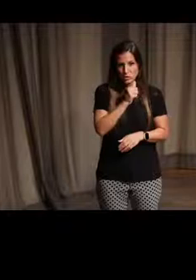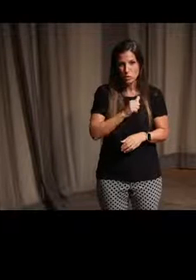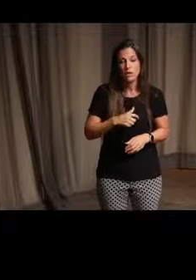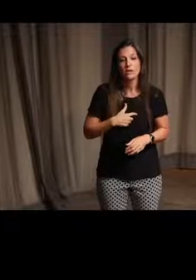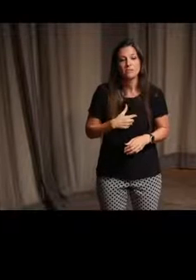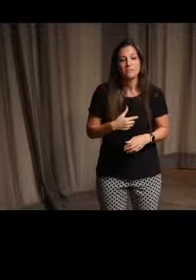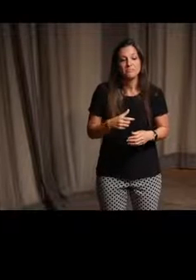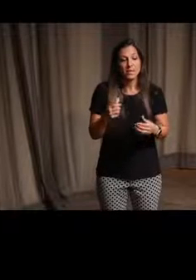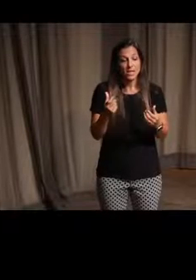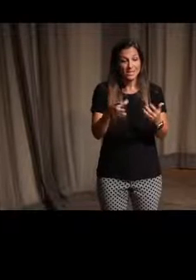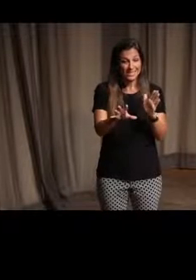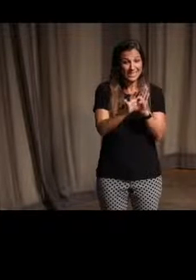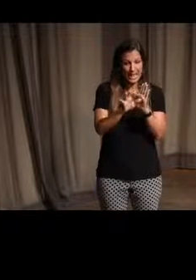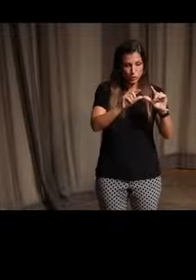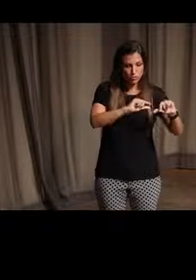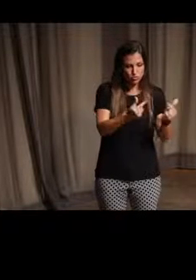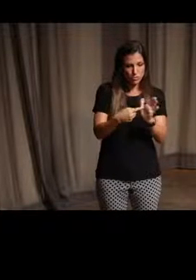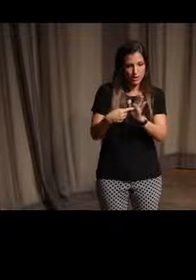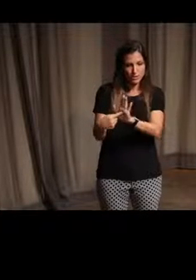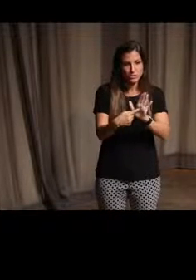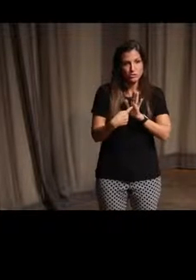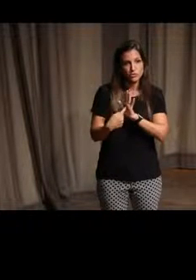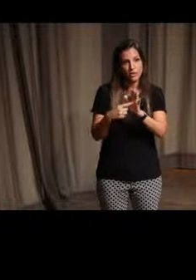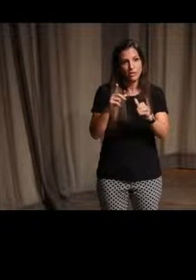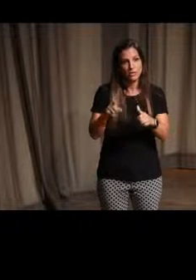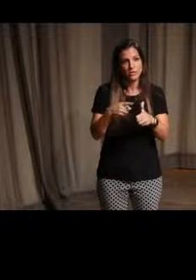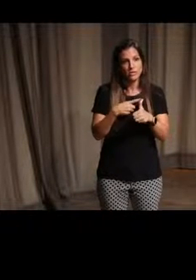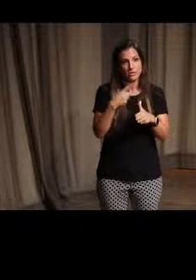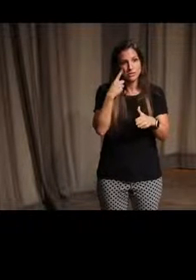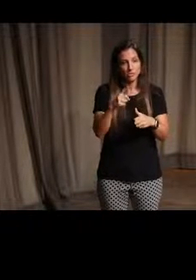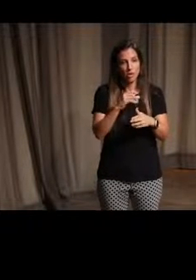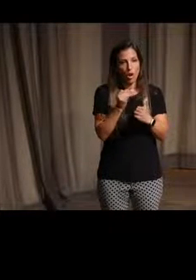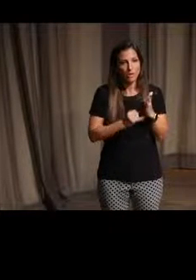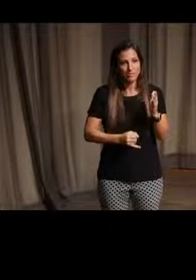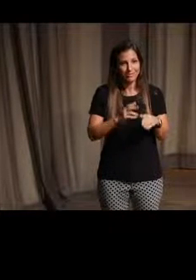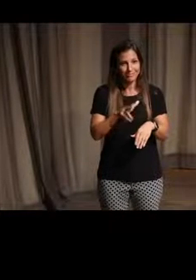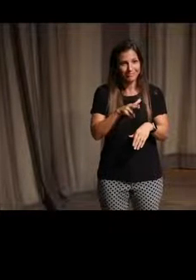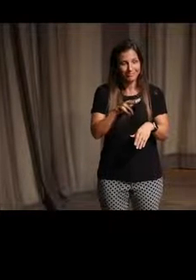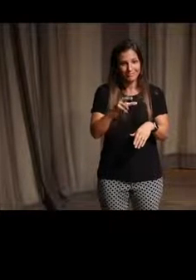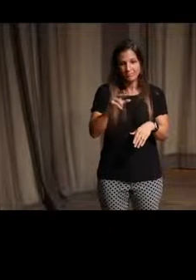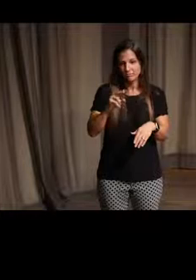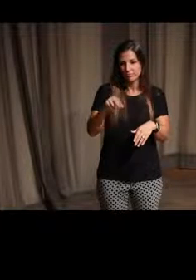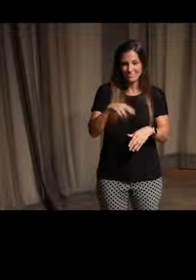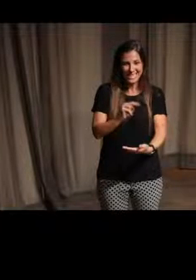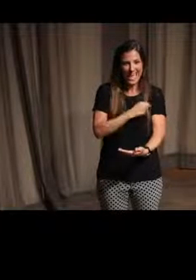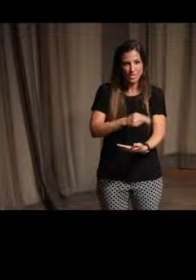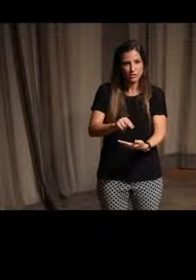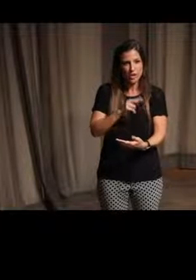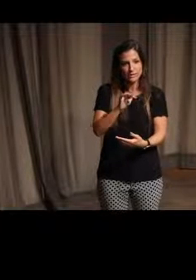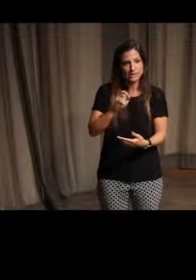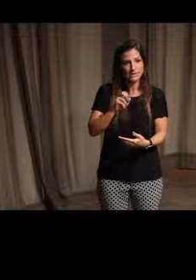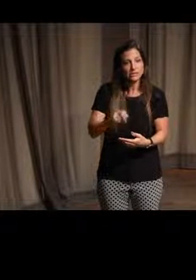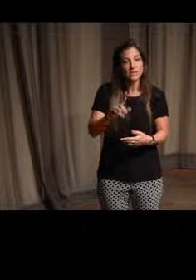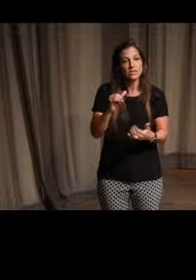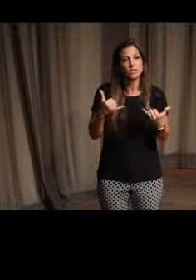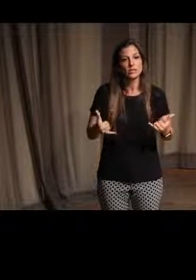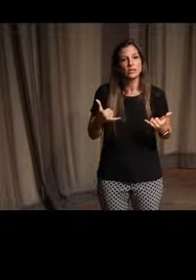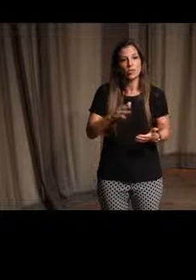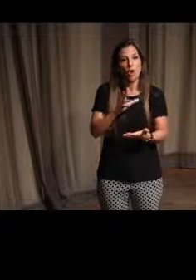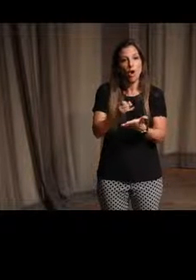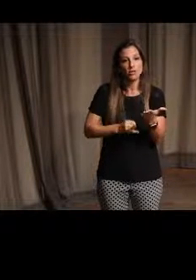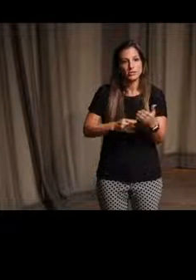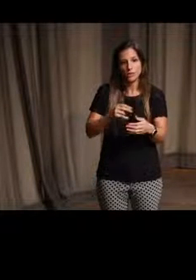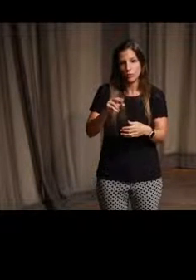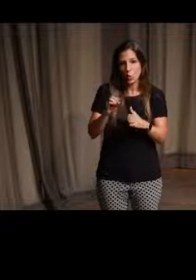Selected group exhibitions include those at the Frist Art Museum in Nashville, Tennessee, Contemporary Art Center in New Orleans,